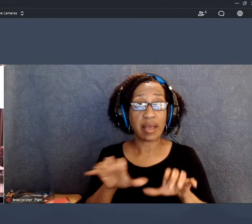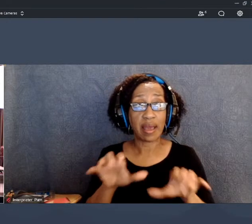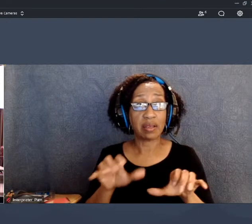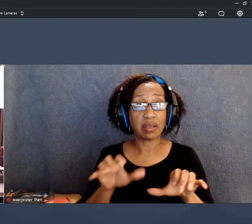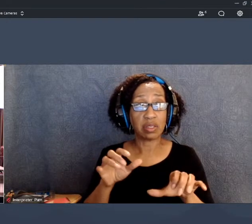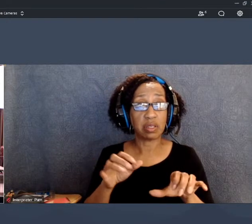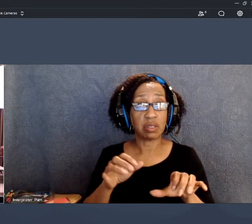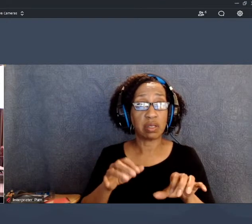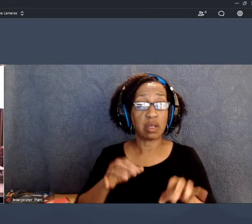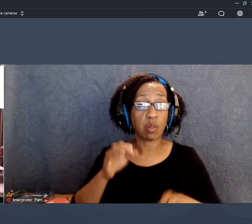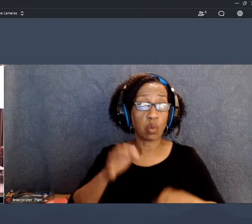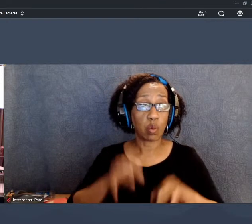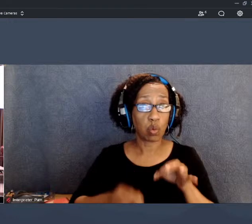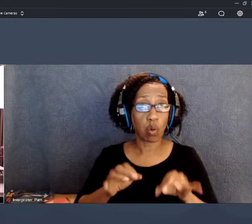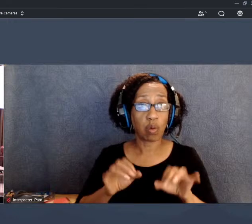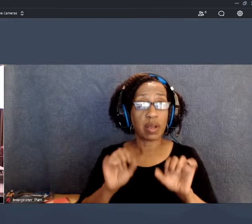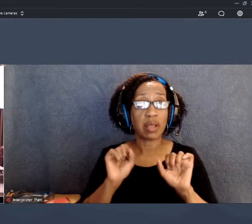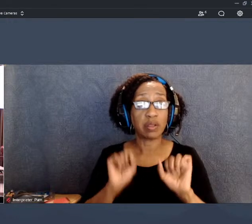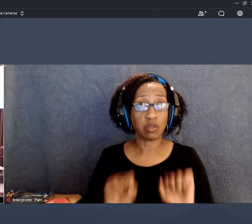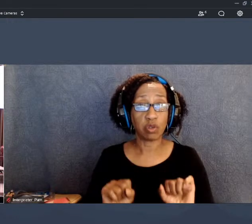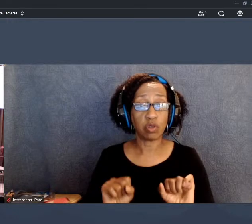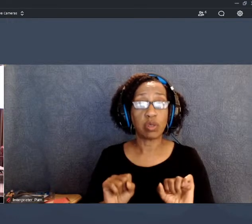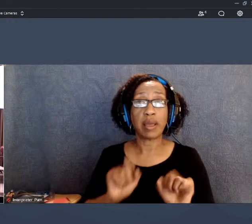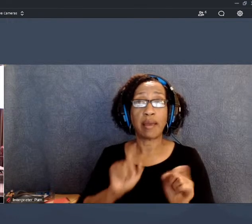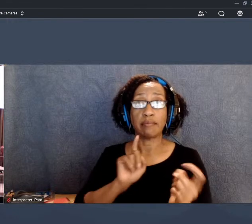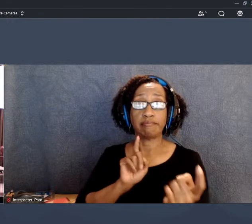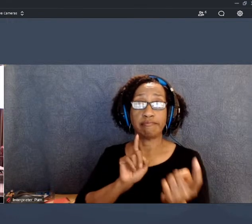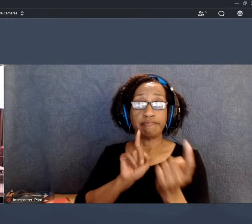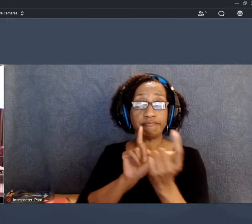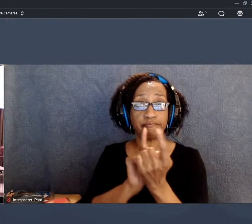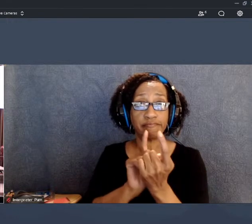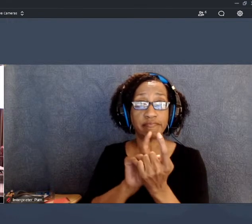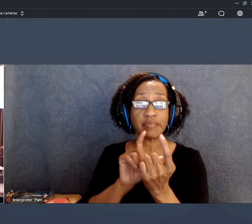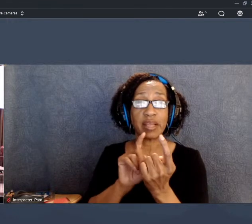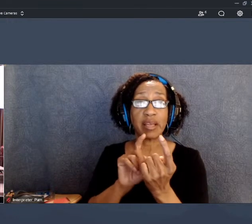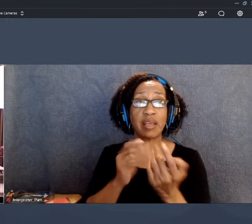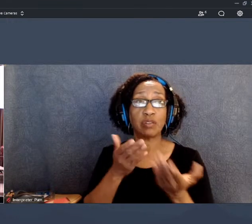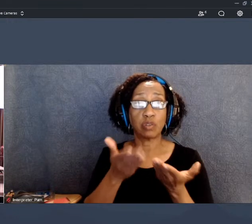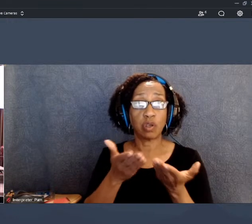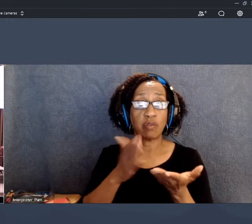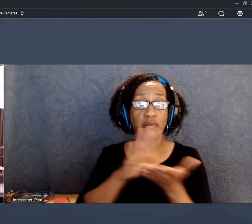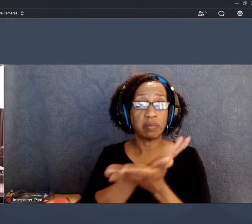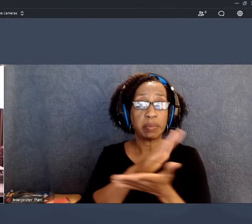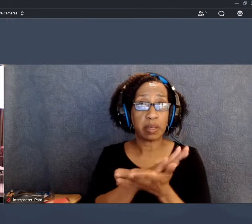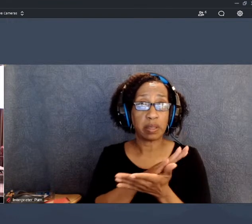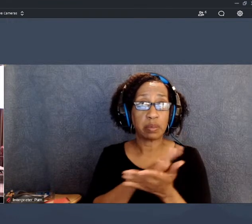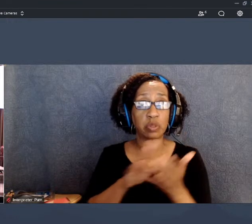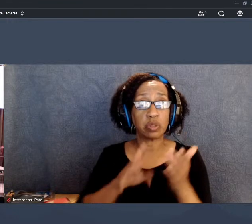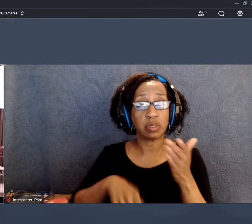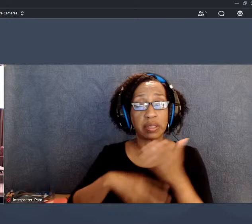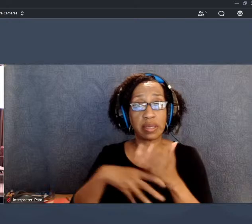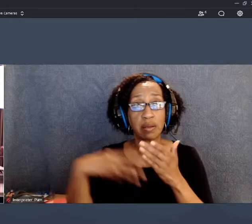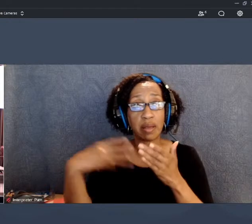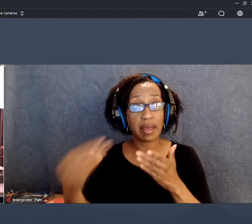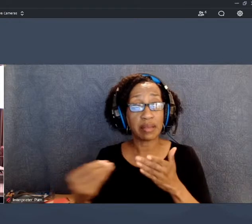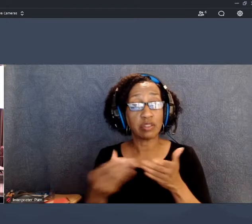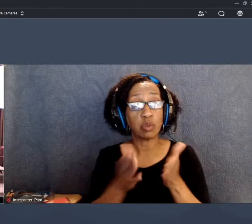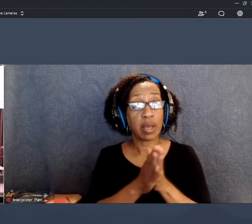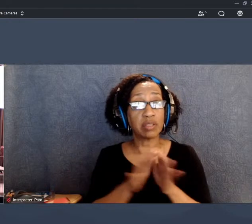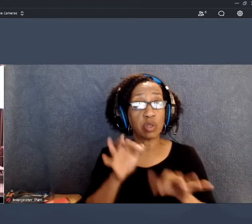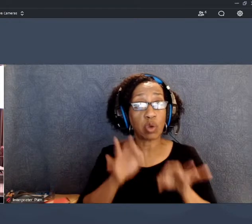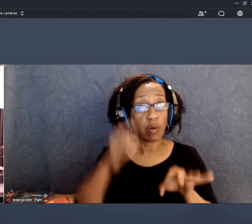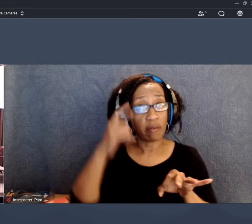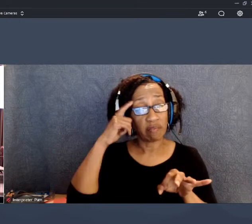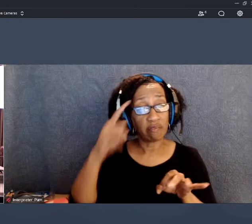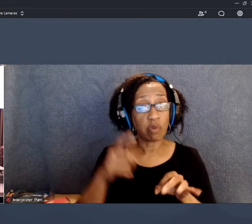to actually physically serve the tenant, what you ask the court for is damages, back rent, and court